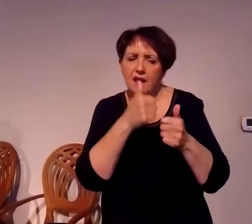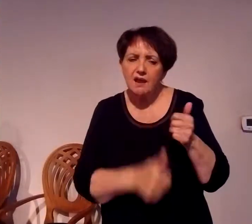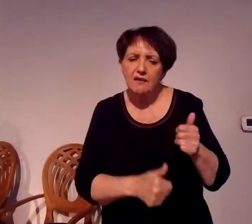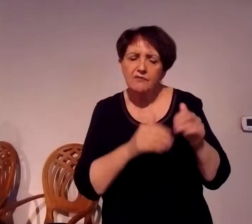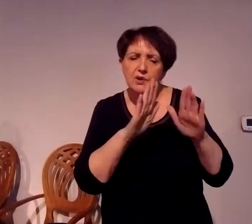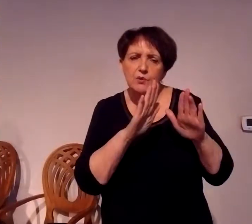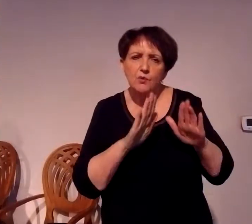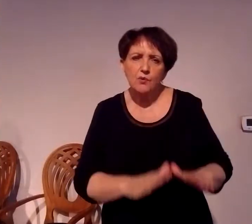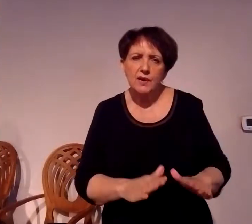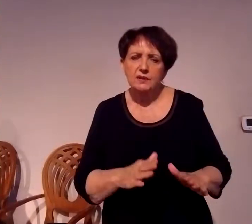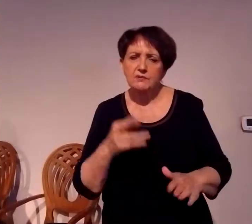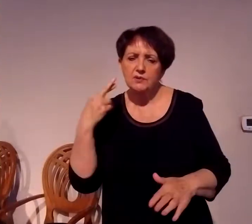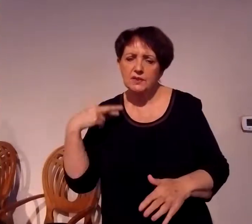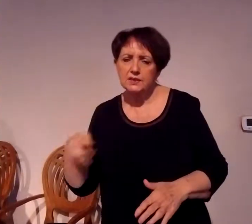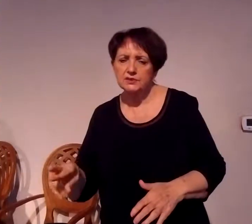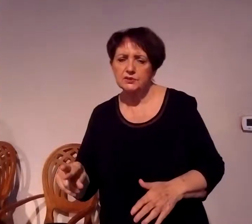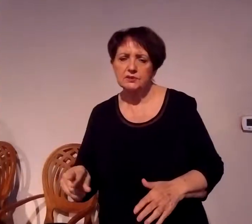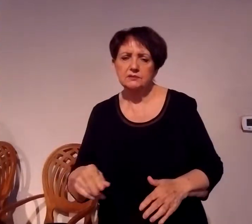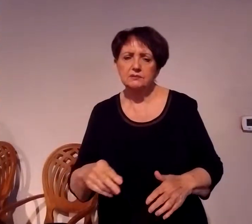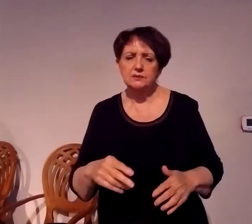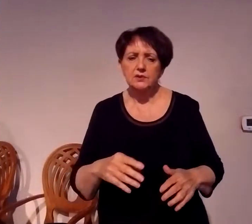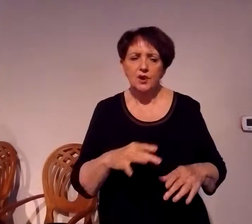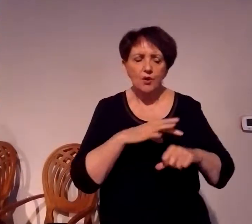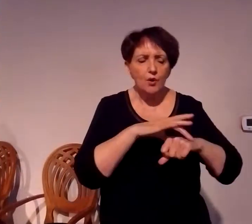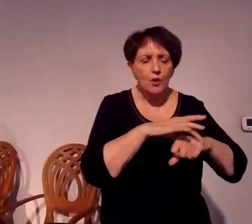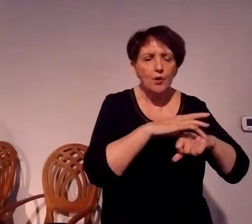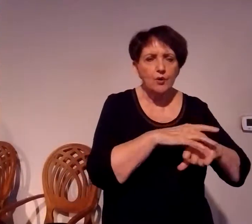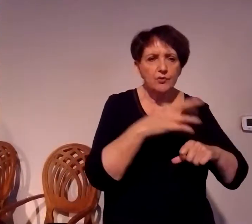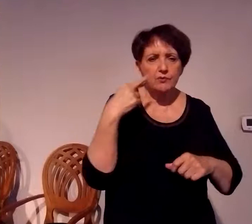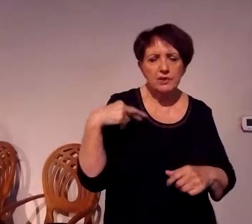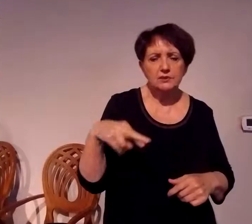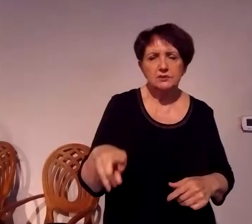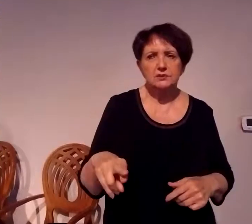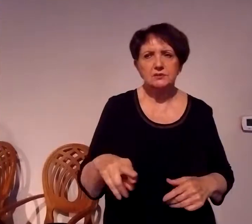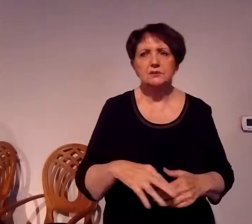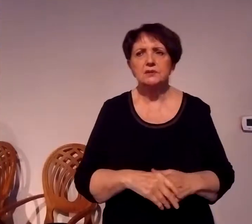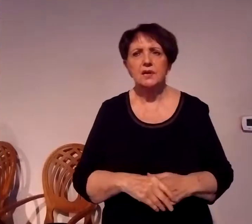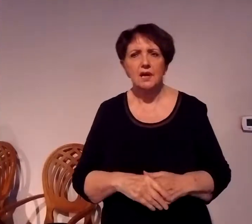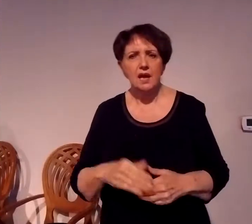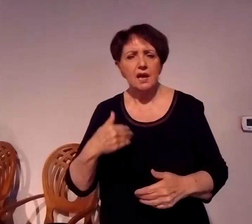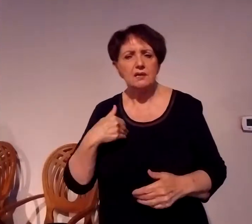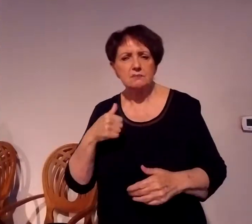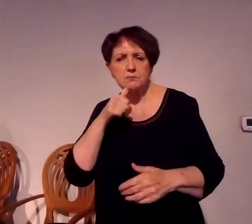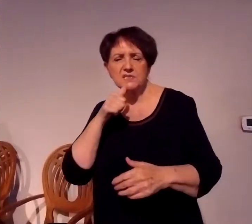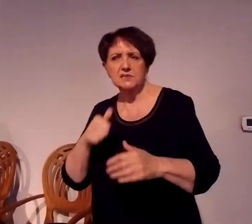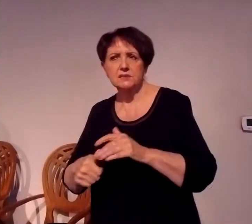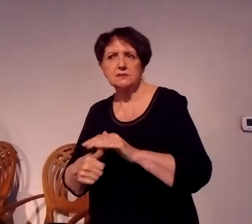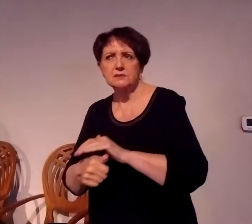every indigenous people have had a mystical side.